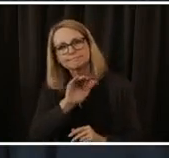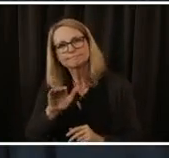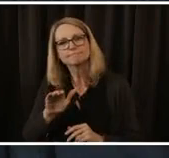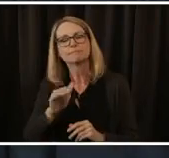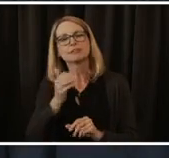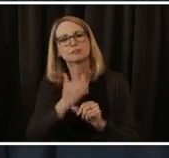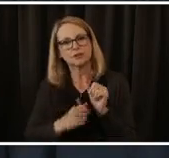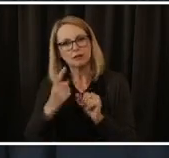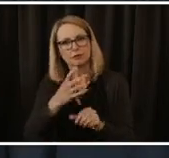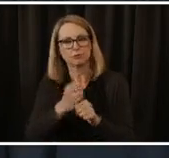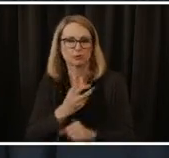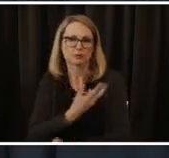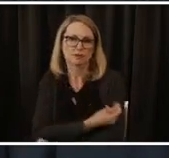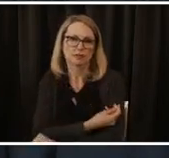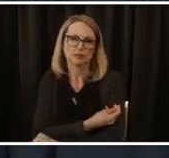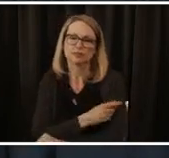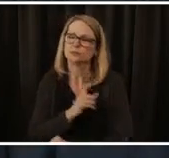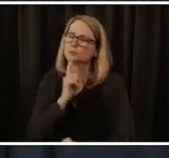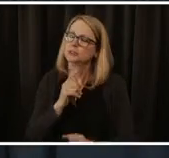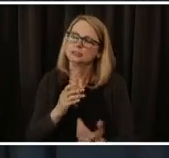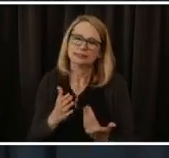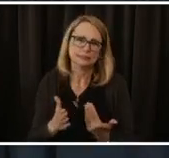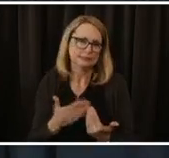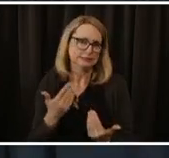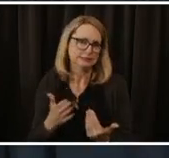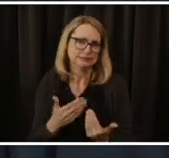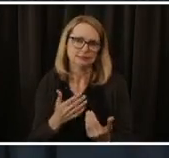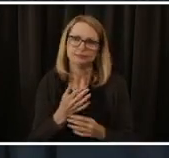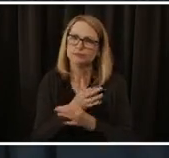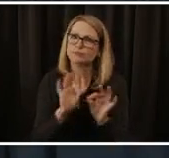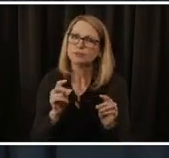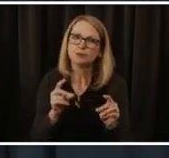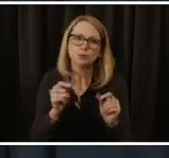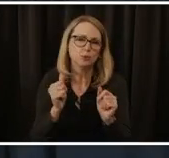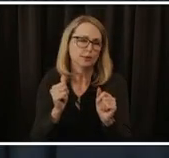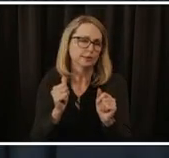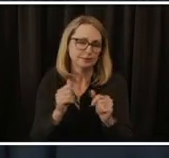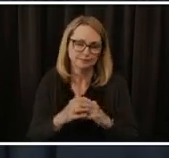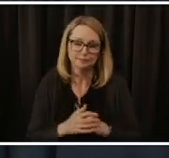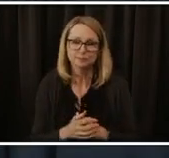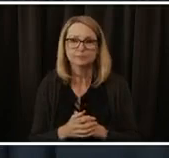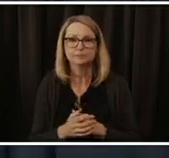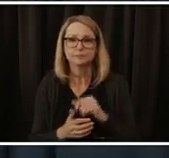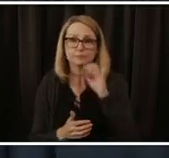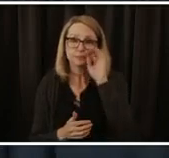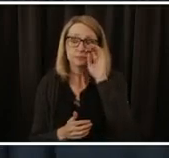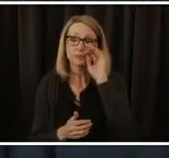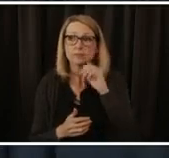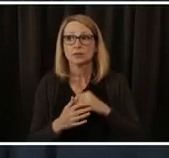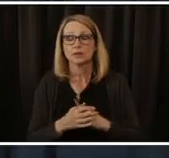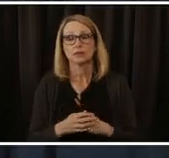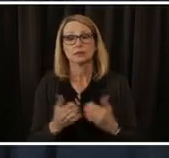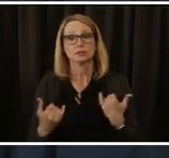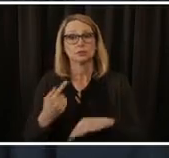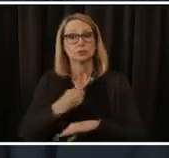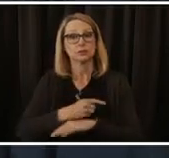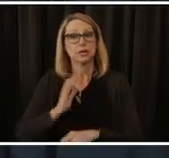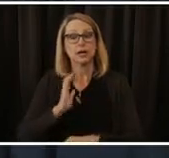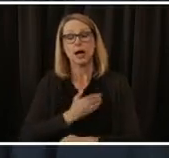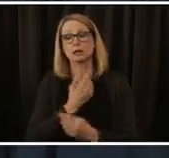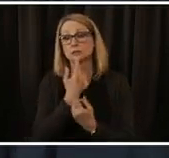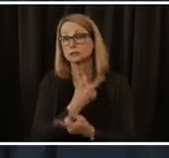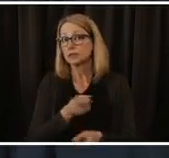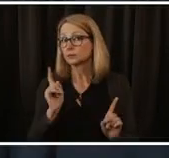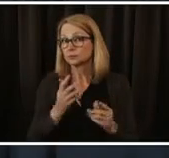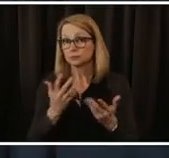ever before. It's free, it's quick, it's easy. The news that we are announcing today is that we are